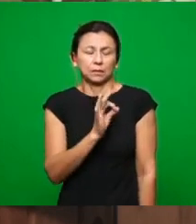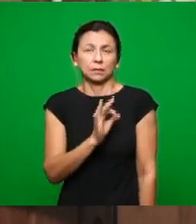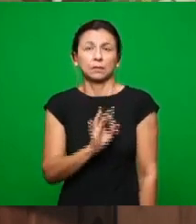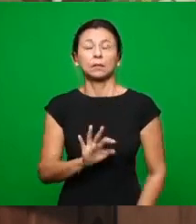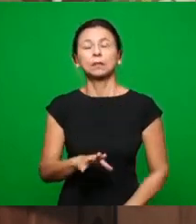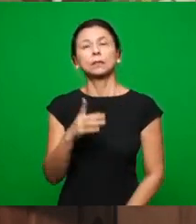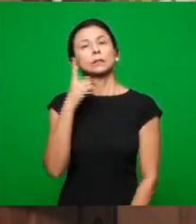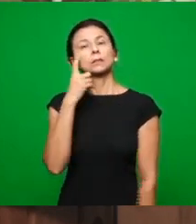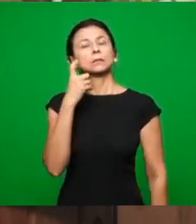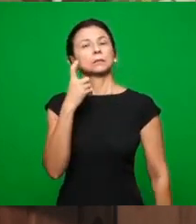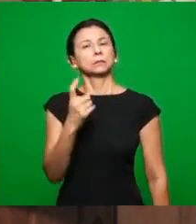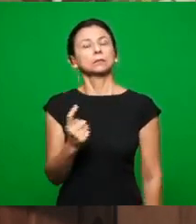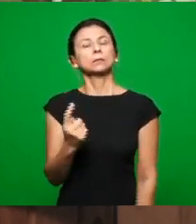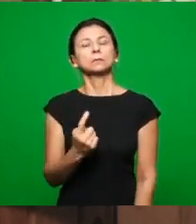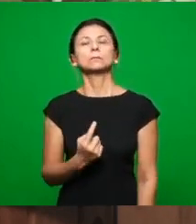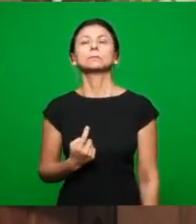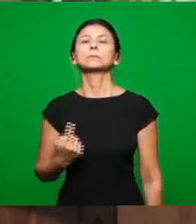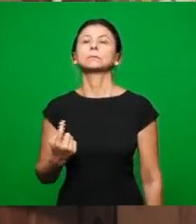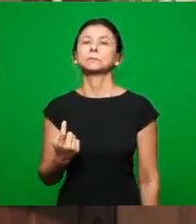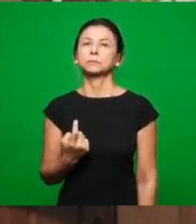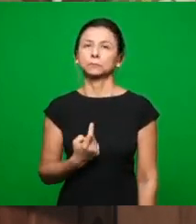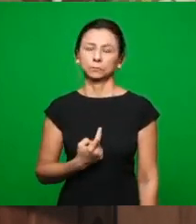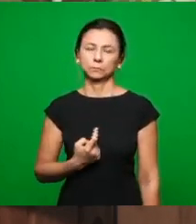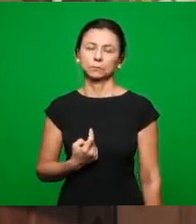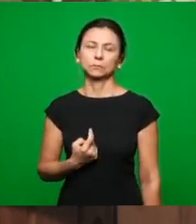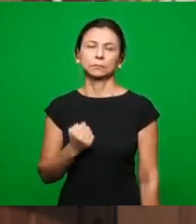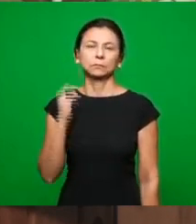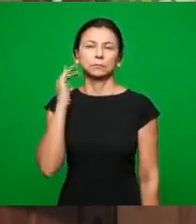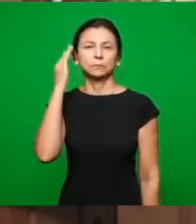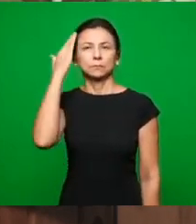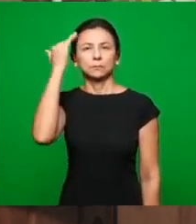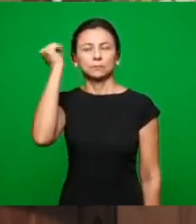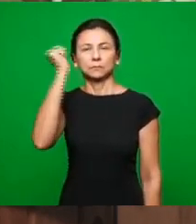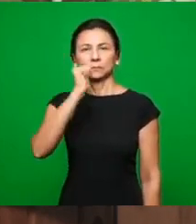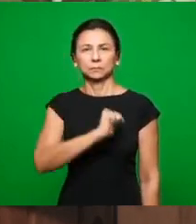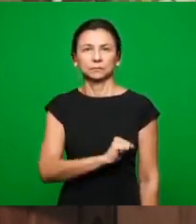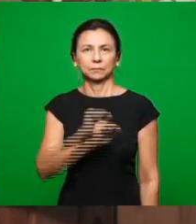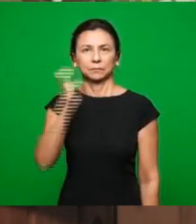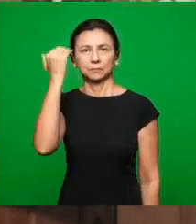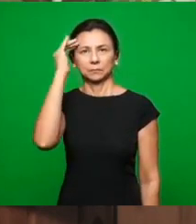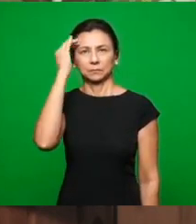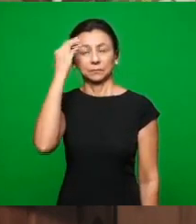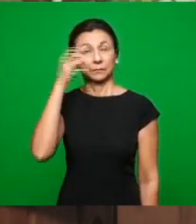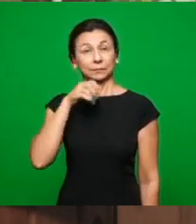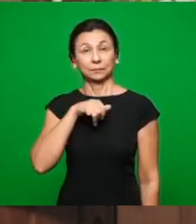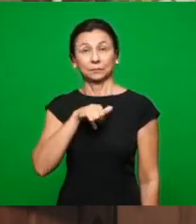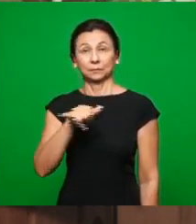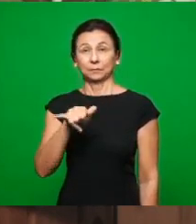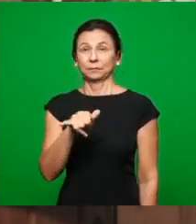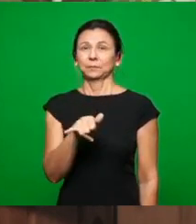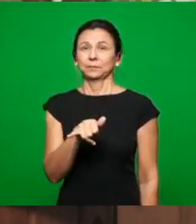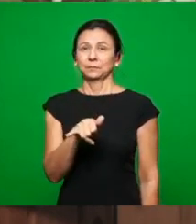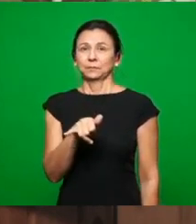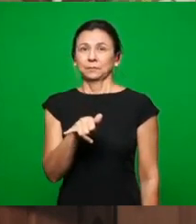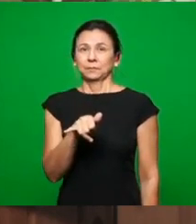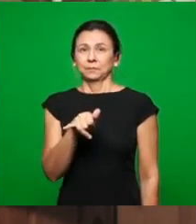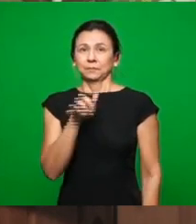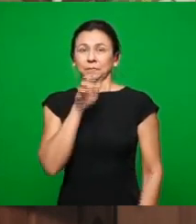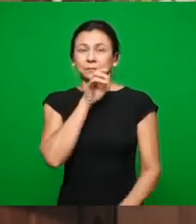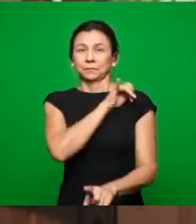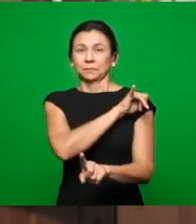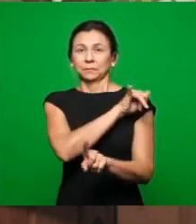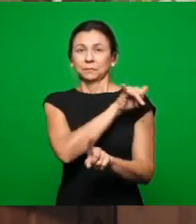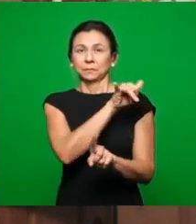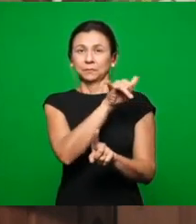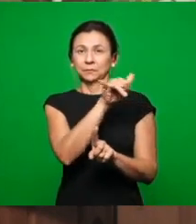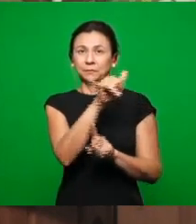That's what I know. But what matters to us here today is to know that if the prophecy that is